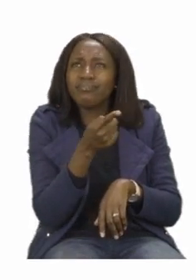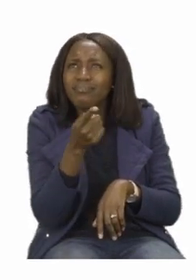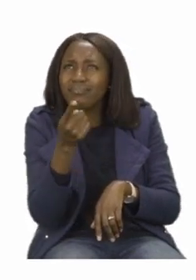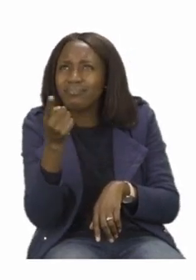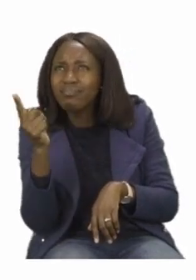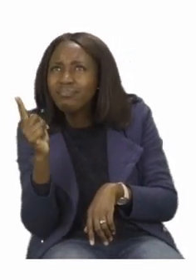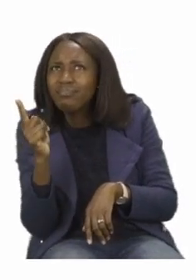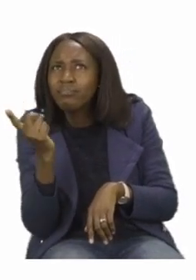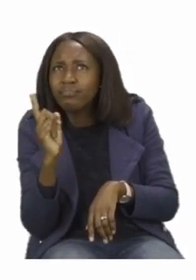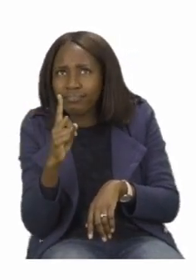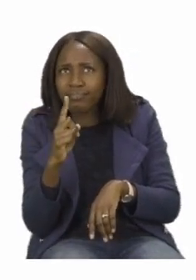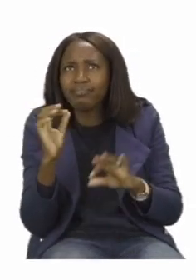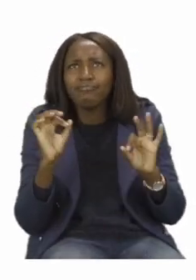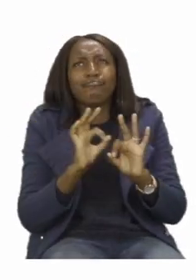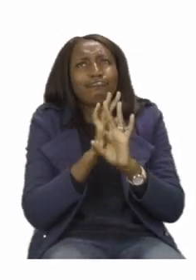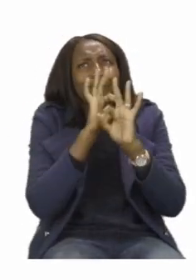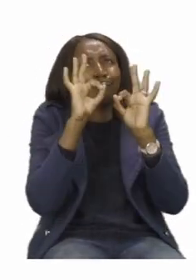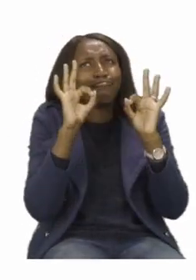so beautiful.